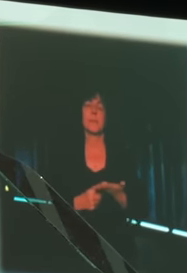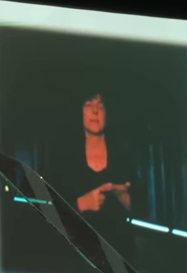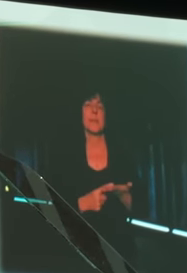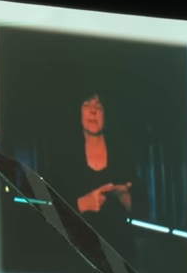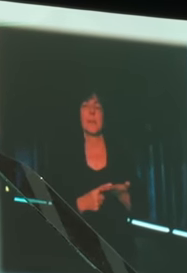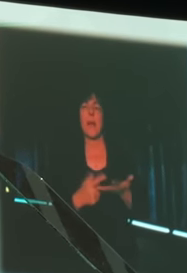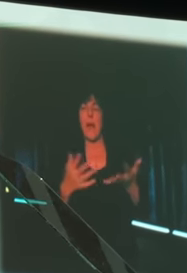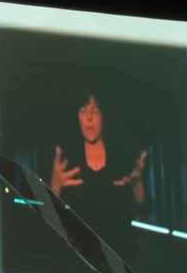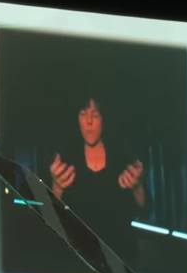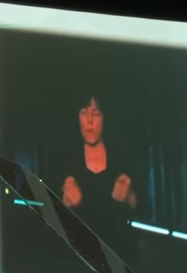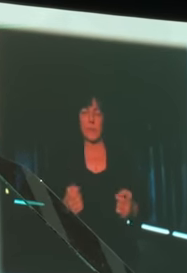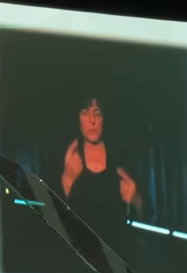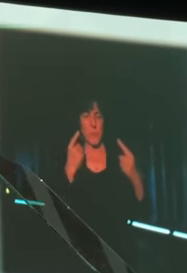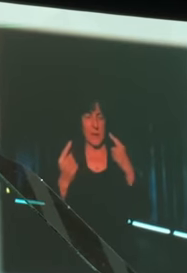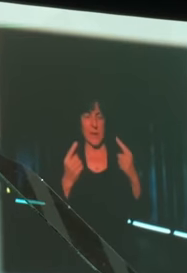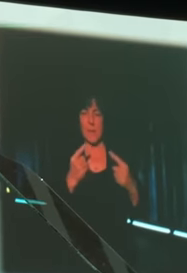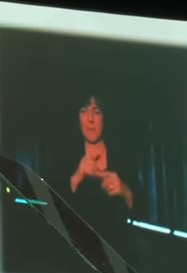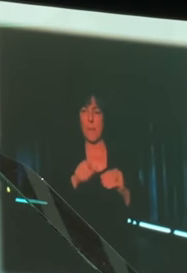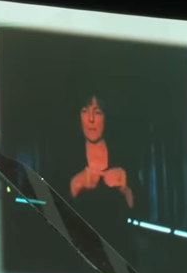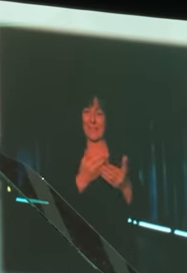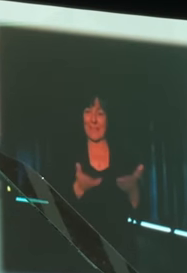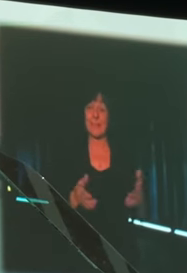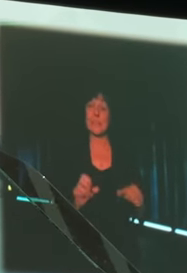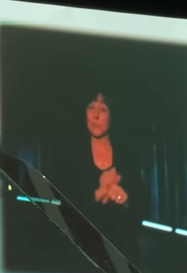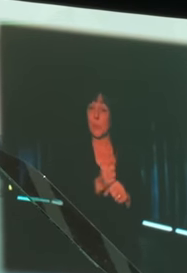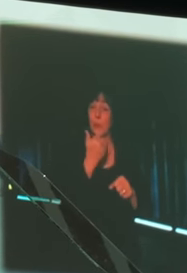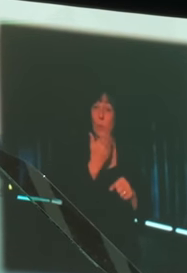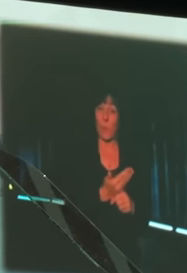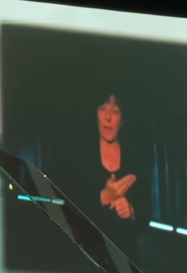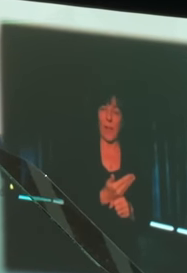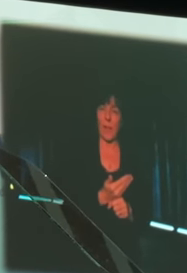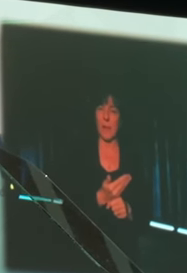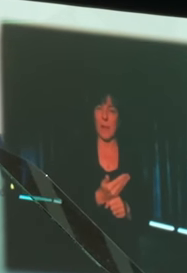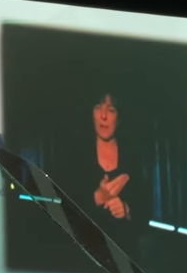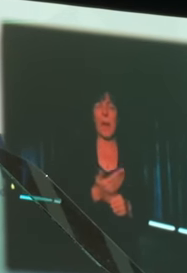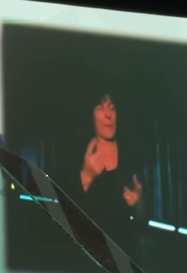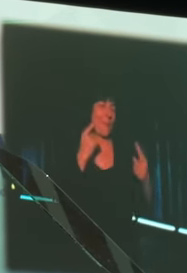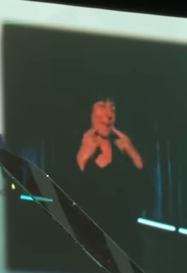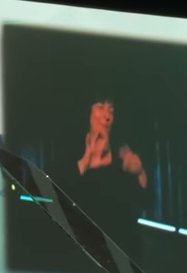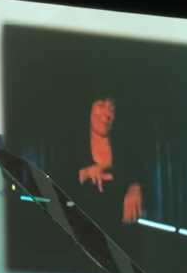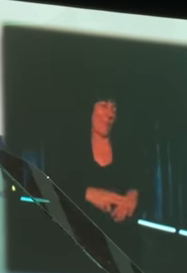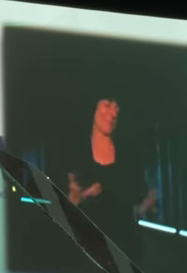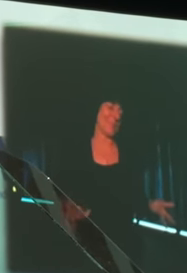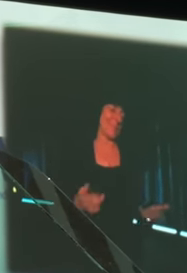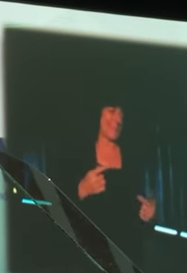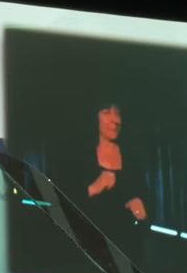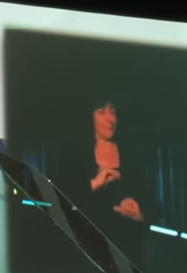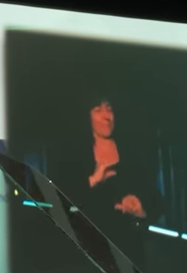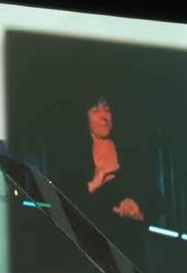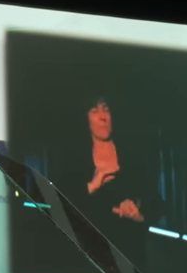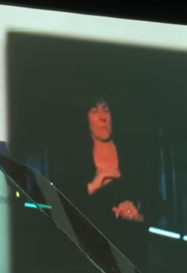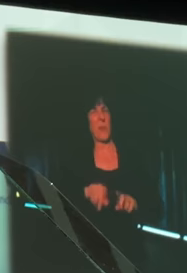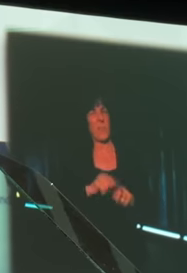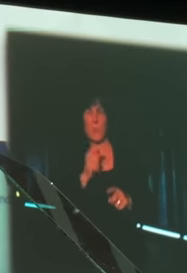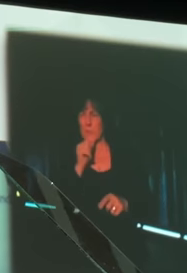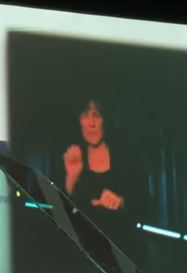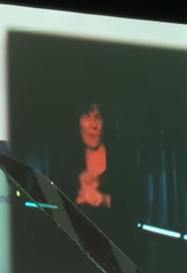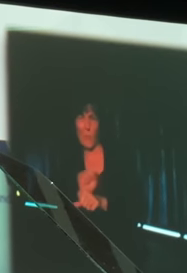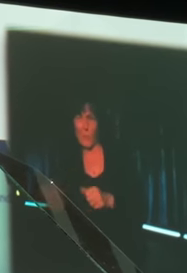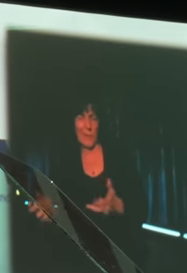I want to hear not just about the things that are going well. I would like to hear about the things that are going well. But I also want to hear about the things